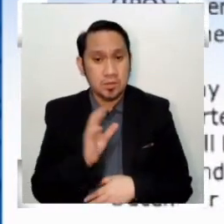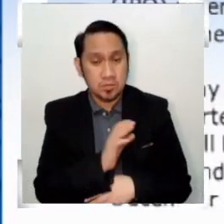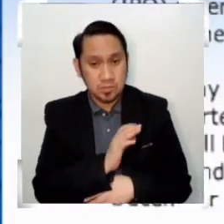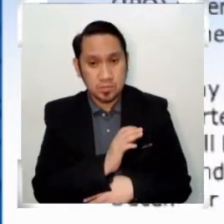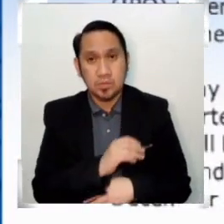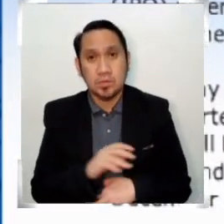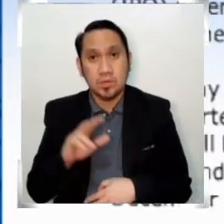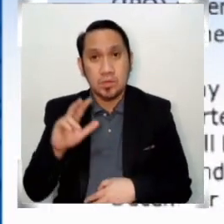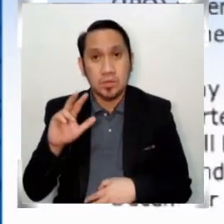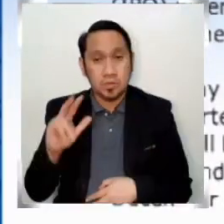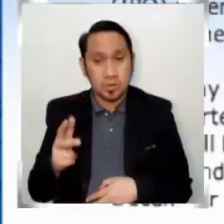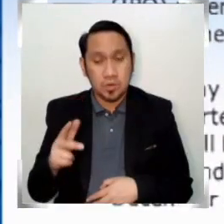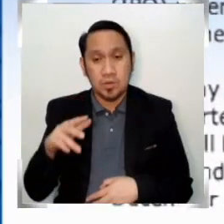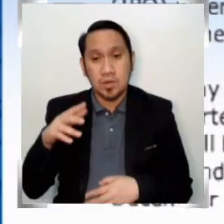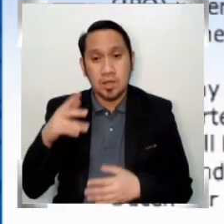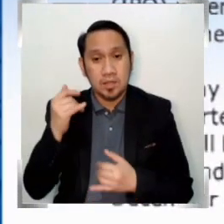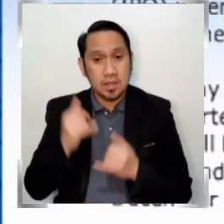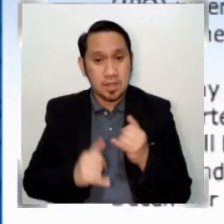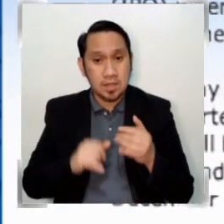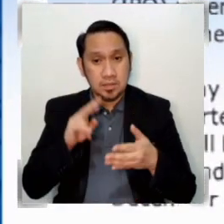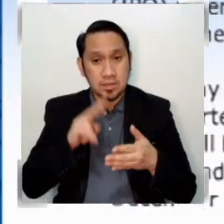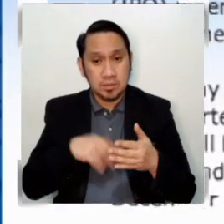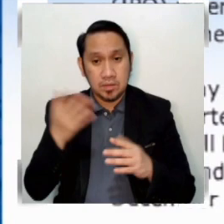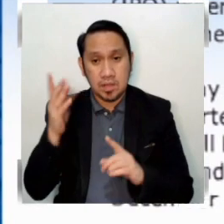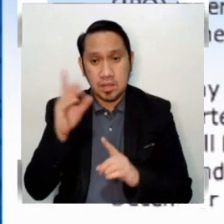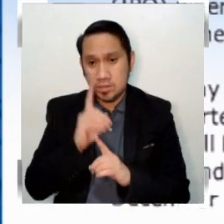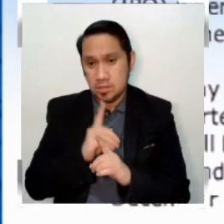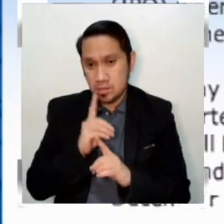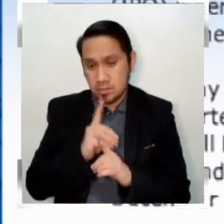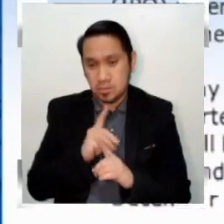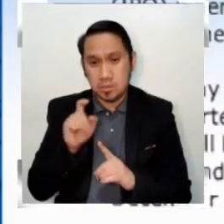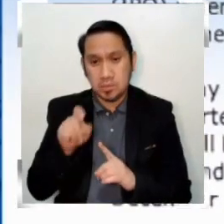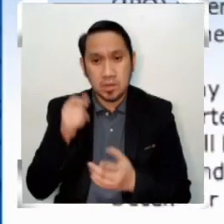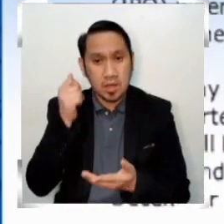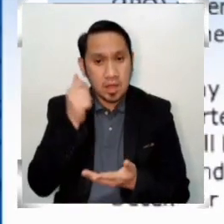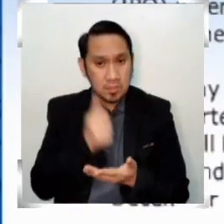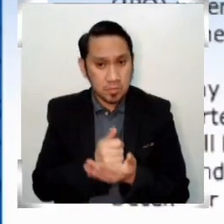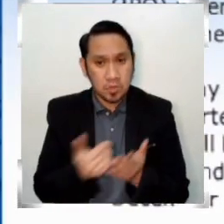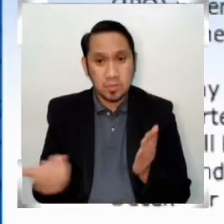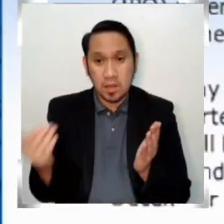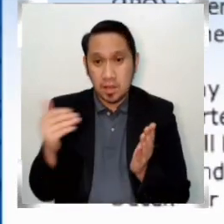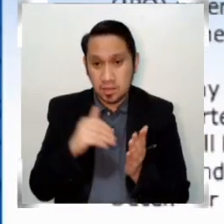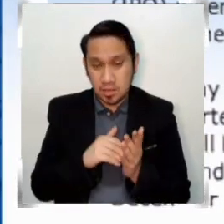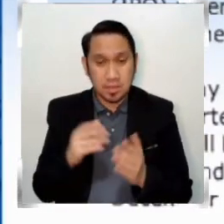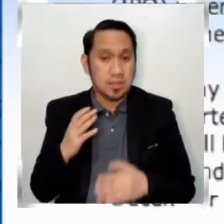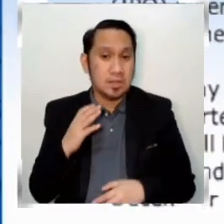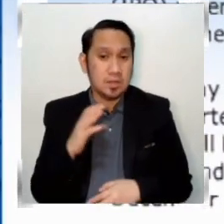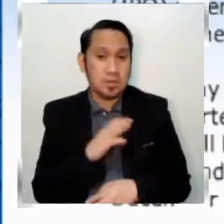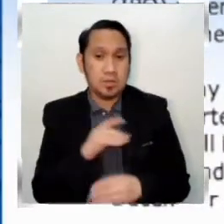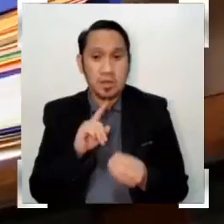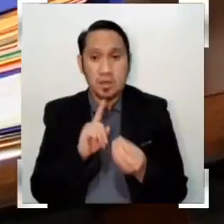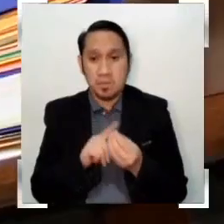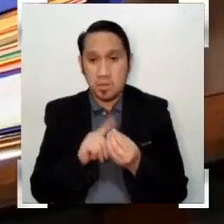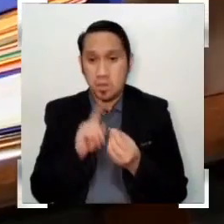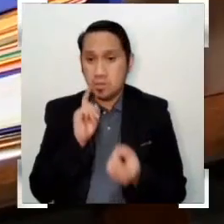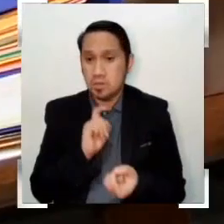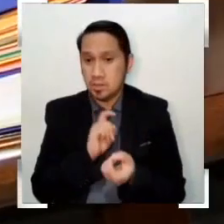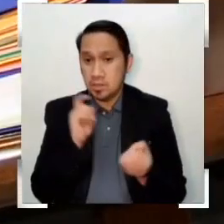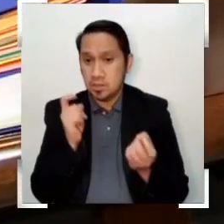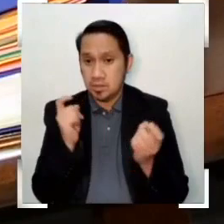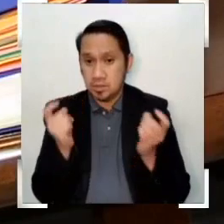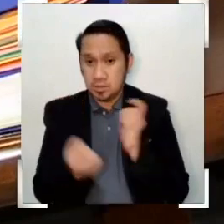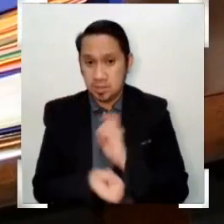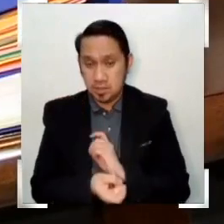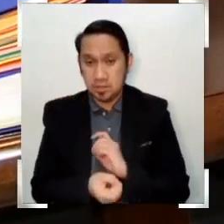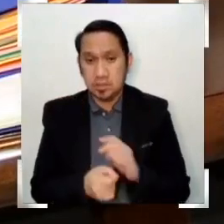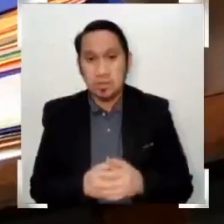tuling pagbasa noong Disyembre. Kaya aaprubahan daw ba muli ng Kamara ang mga pagbabagong ginawa rito ni na Albay 2nd